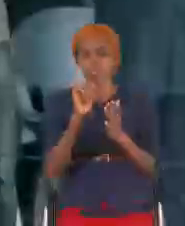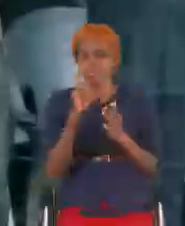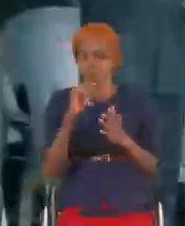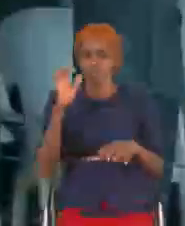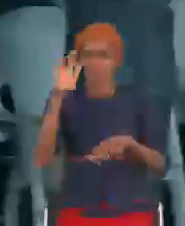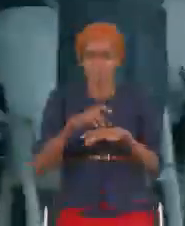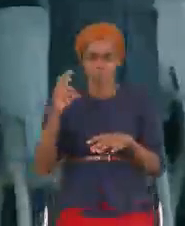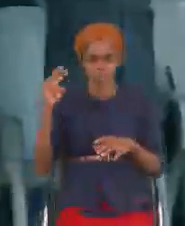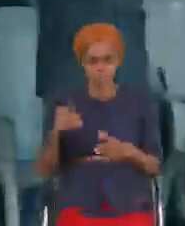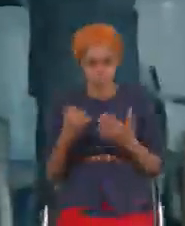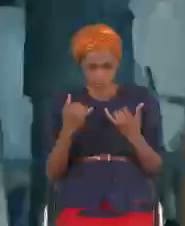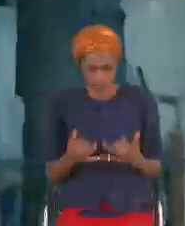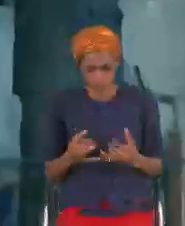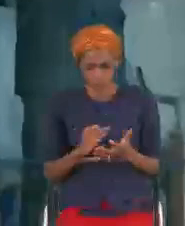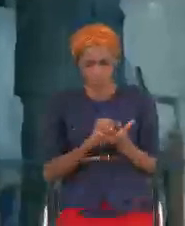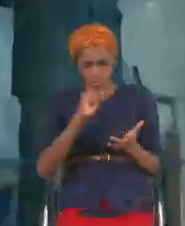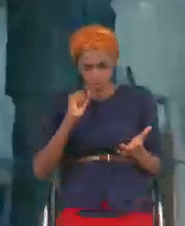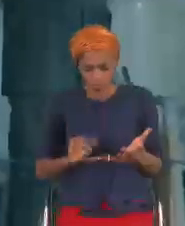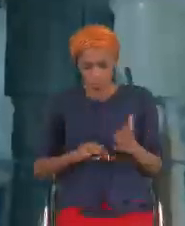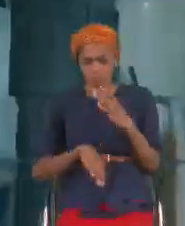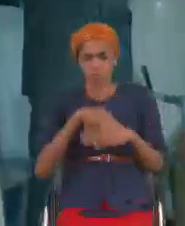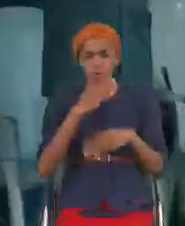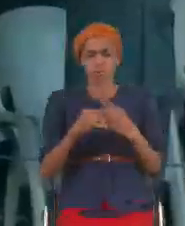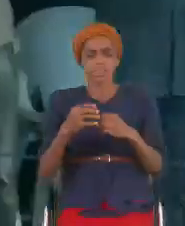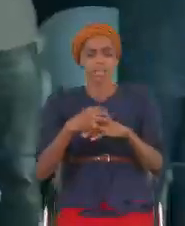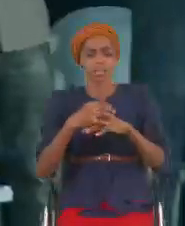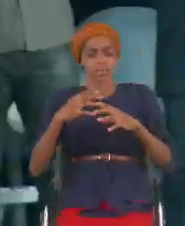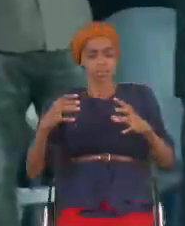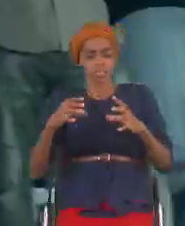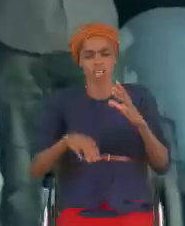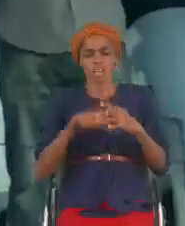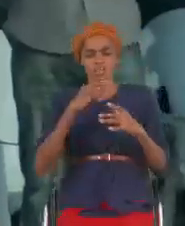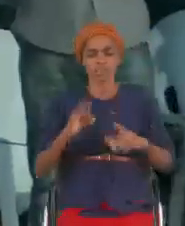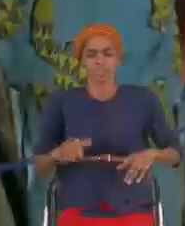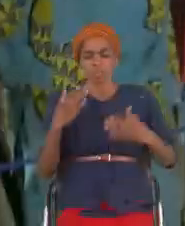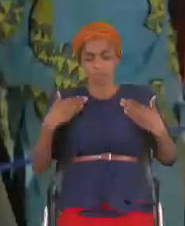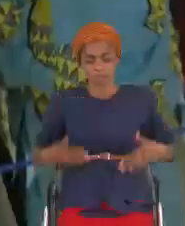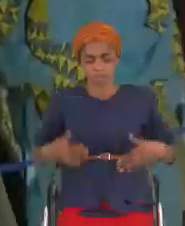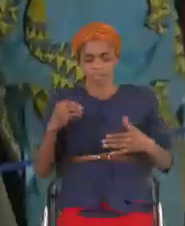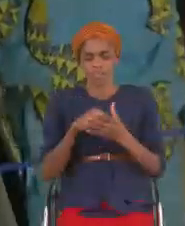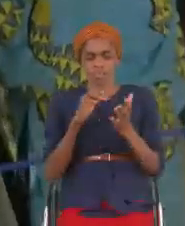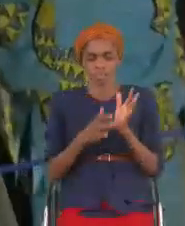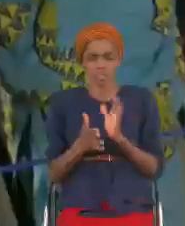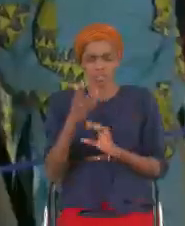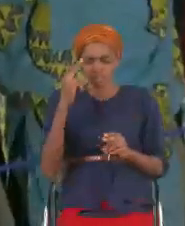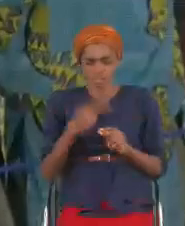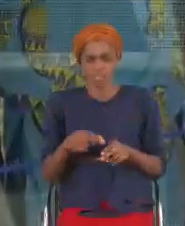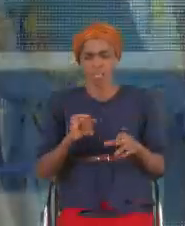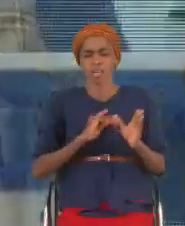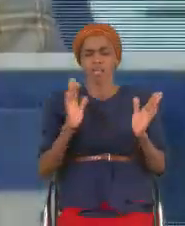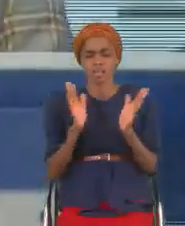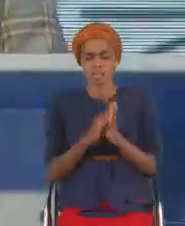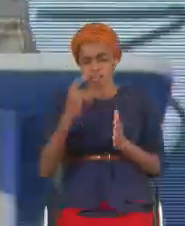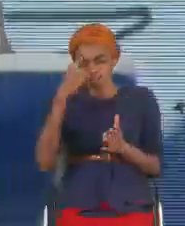now. Amen. Remove all the swelling out of their body in Jesus' name. I pray for those who